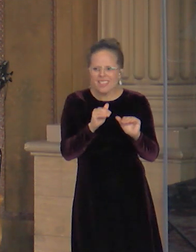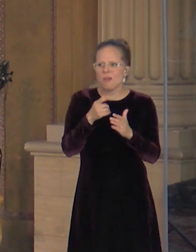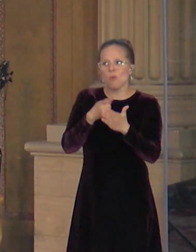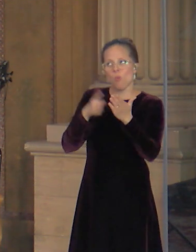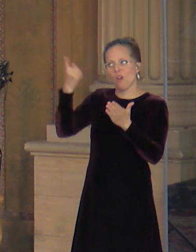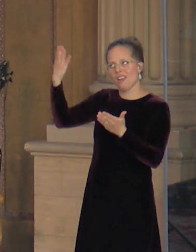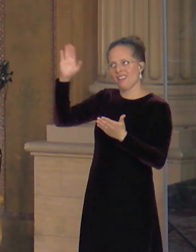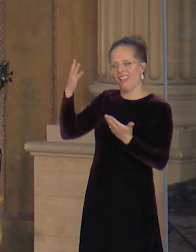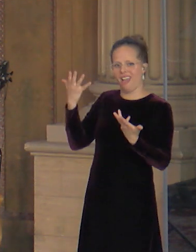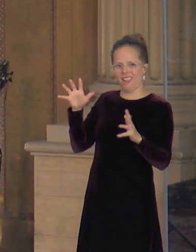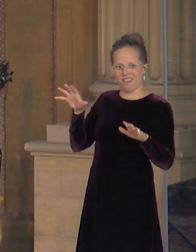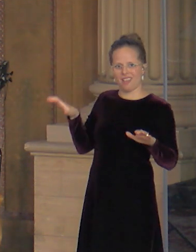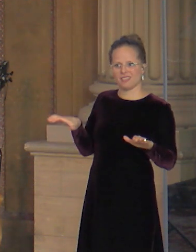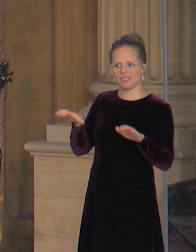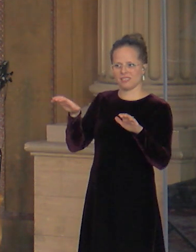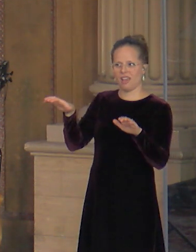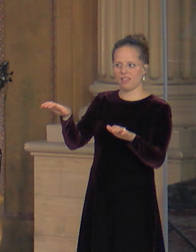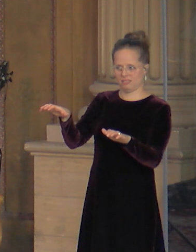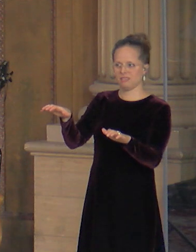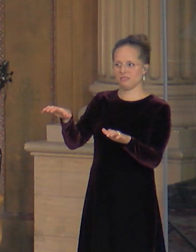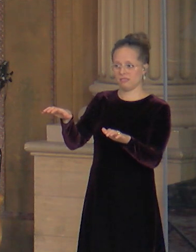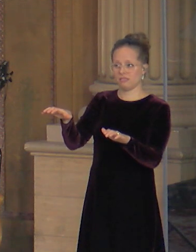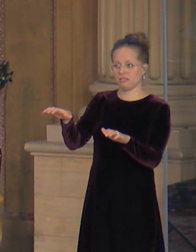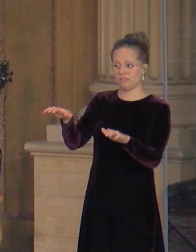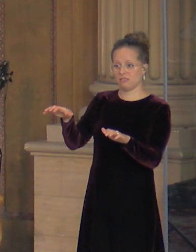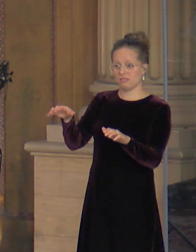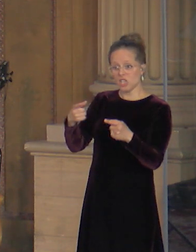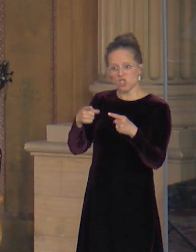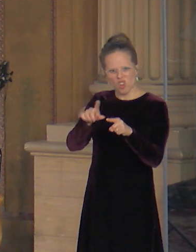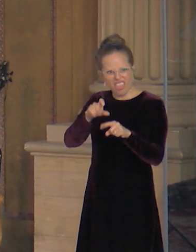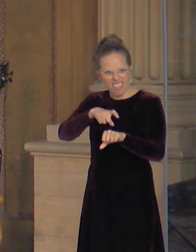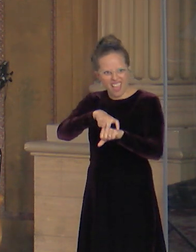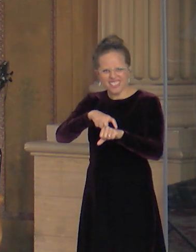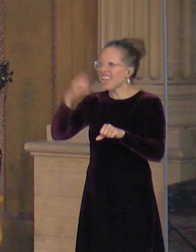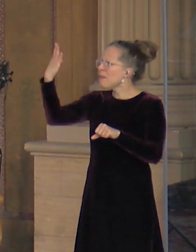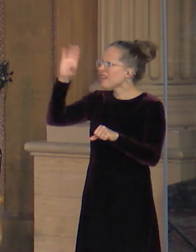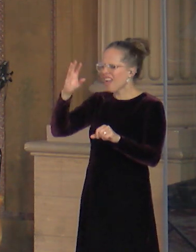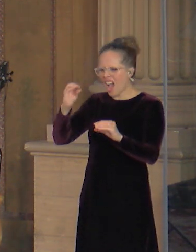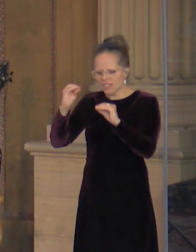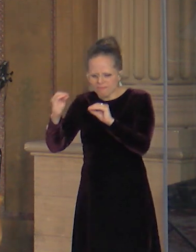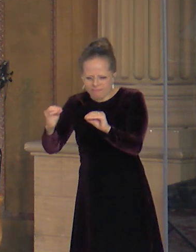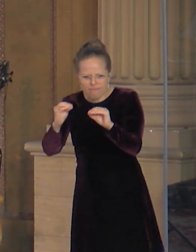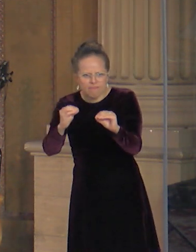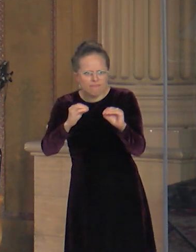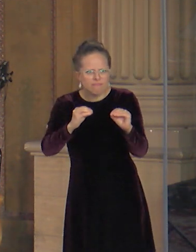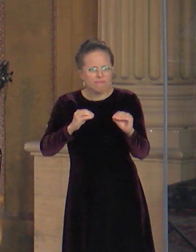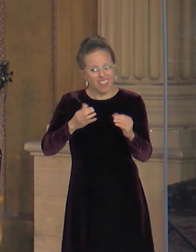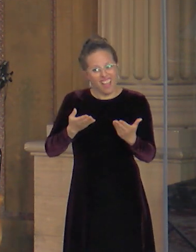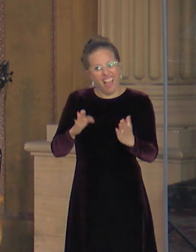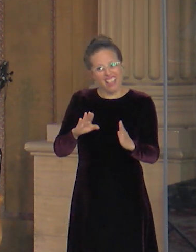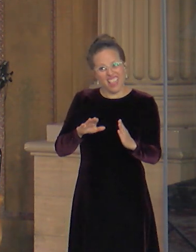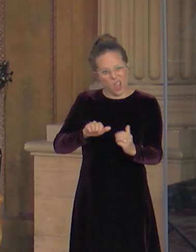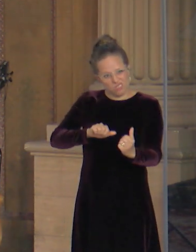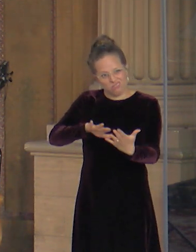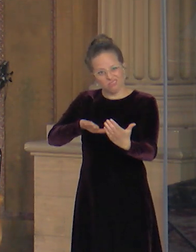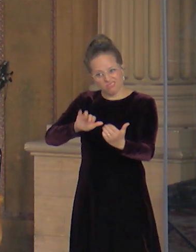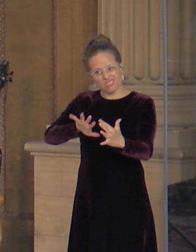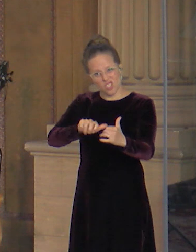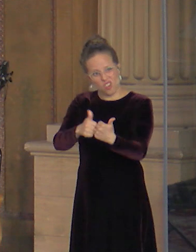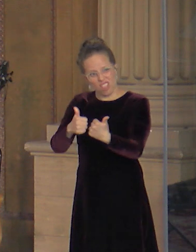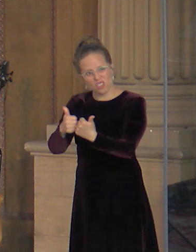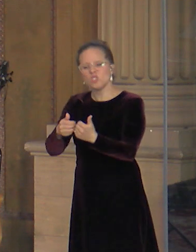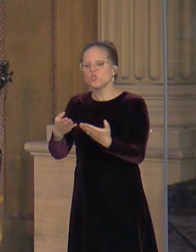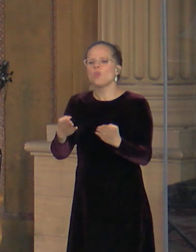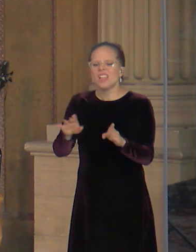wilderness that was the place where God educated them he put them through a number of hardships so they could learn what it means to live by faith